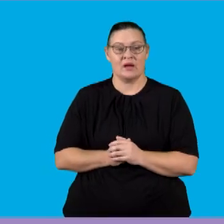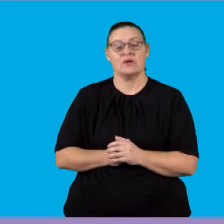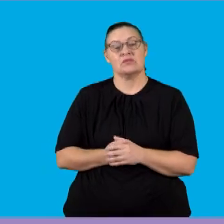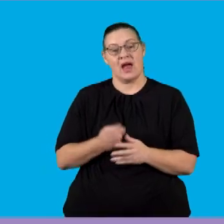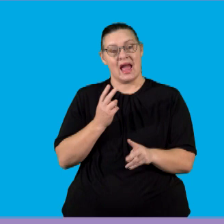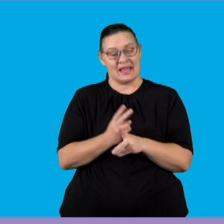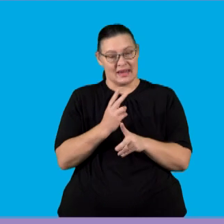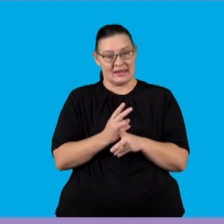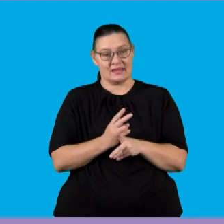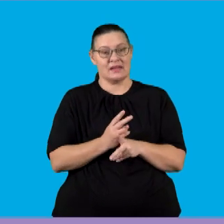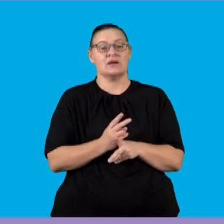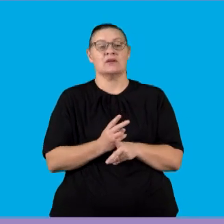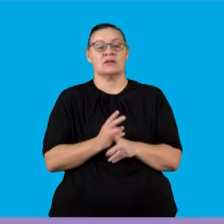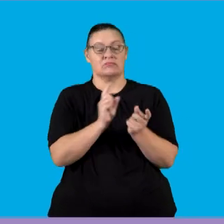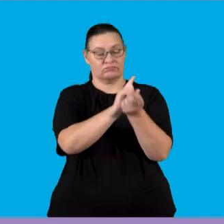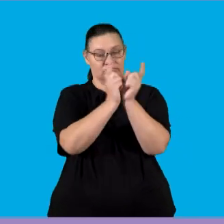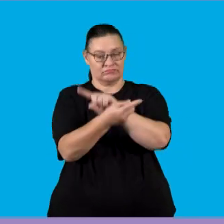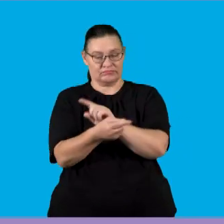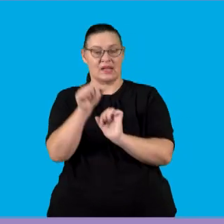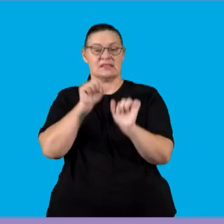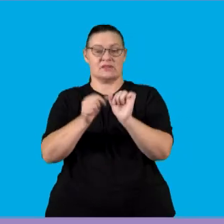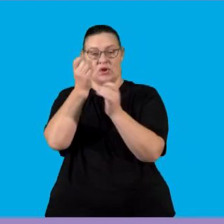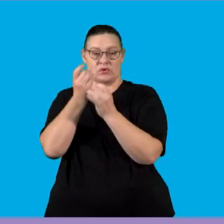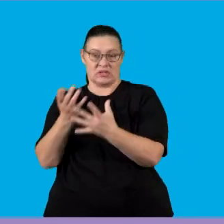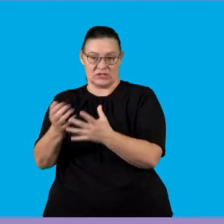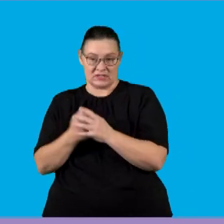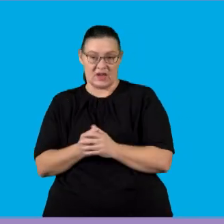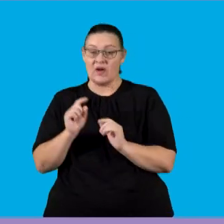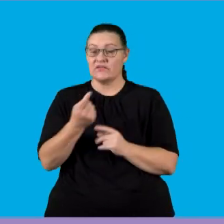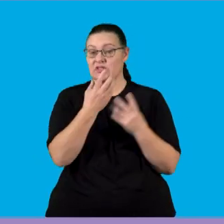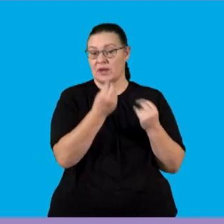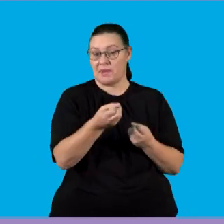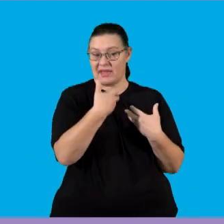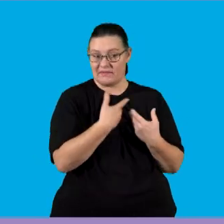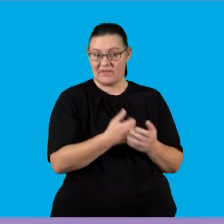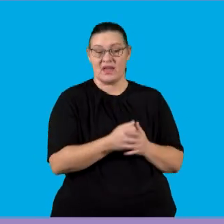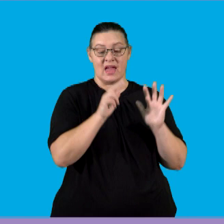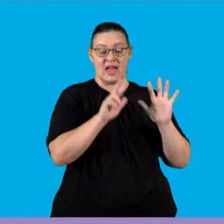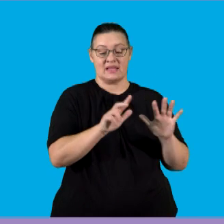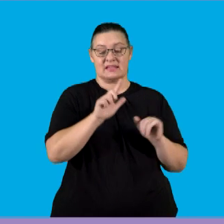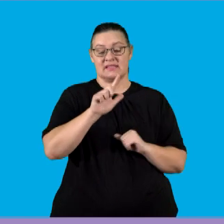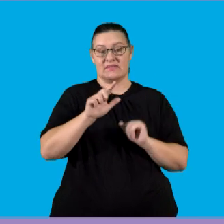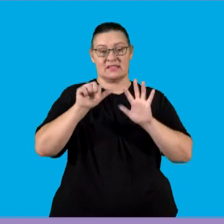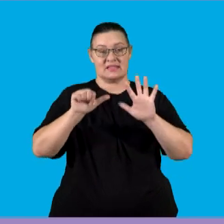So again, we are going to be writing numbers in scientific notation. The first number that we've been given there is